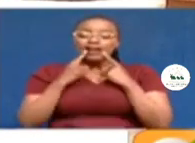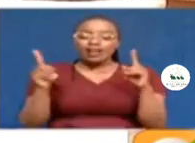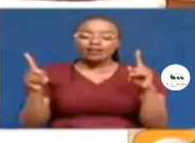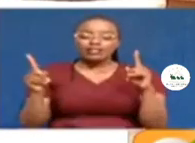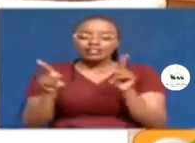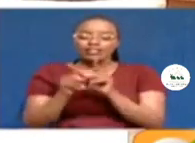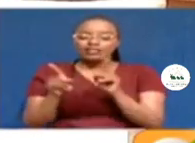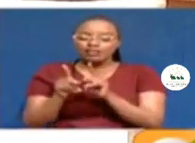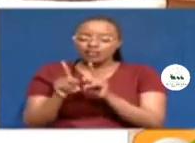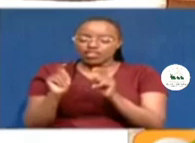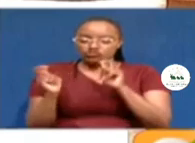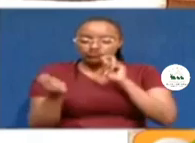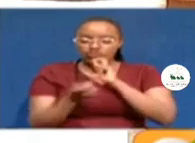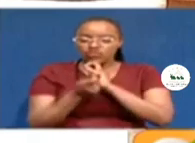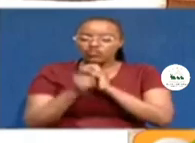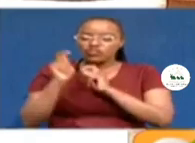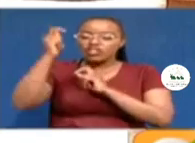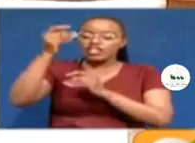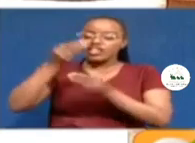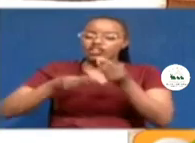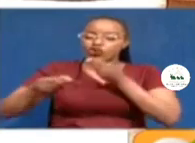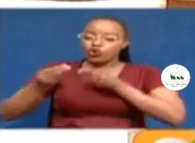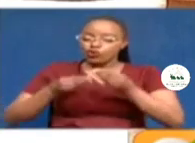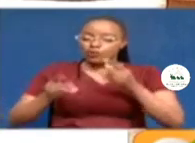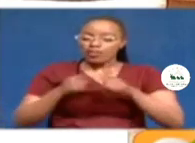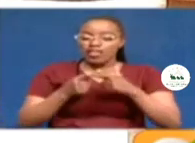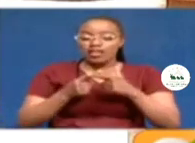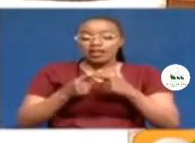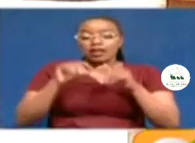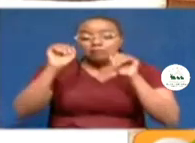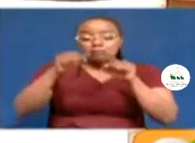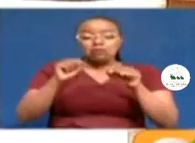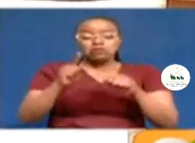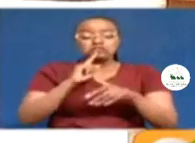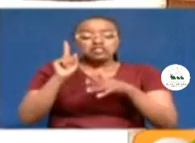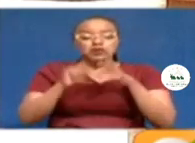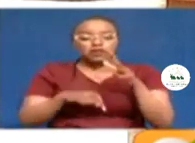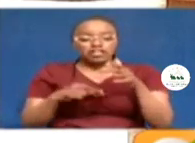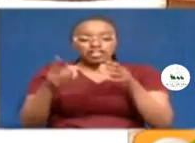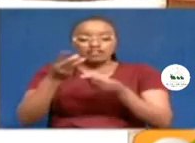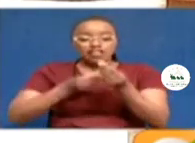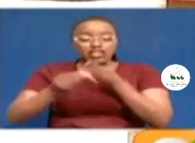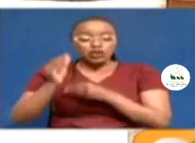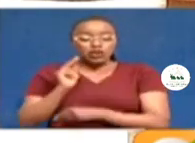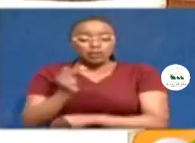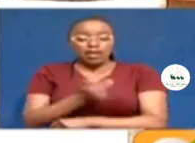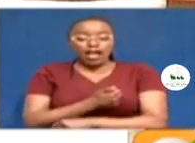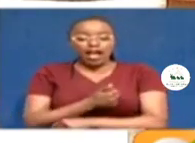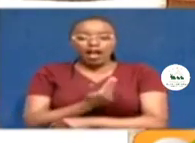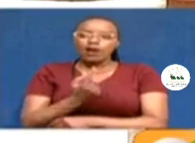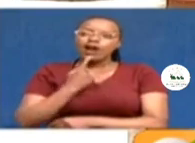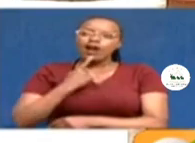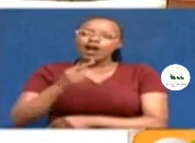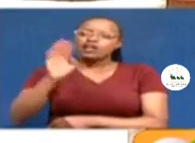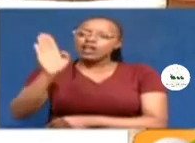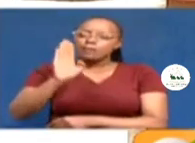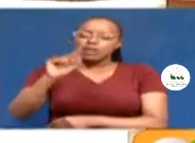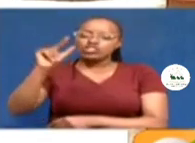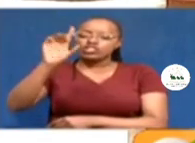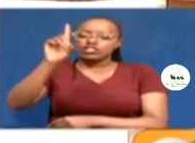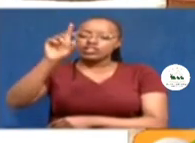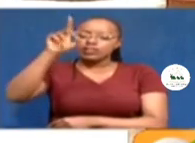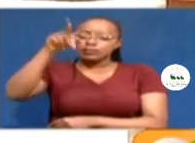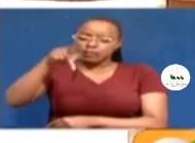the rebasing of the Kenyan economy. And they may very well say that our economy is 100 billion GDP,